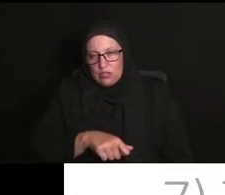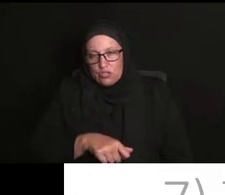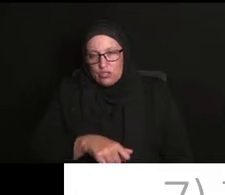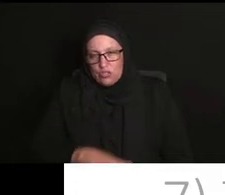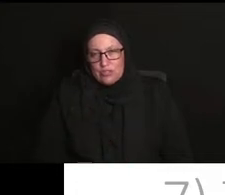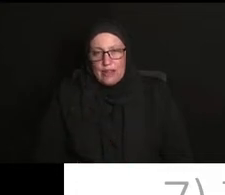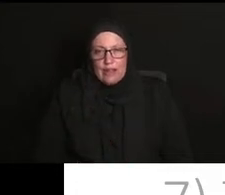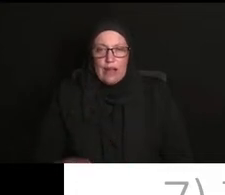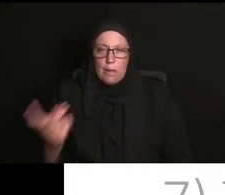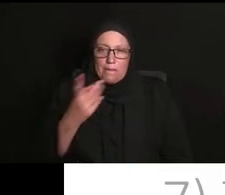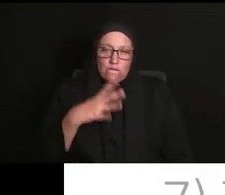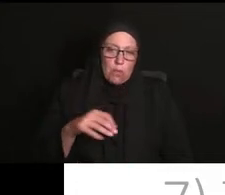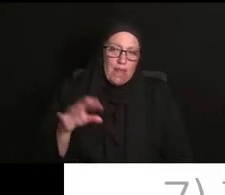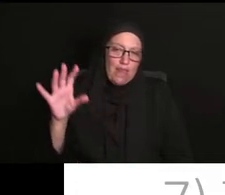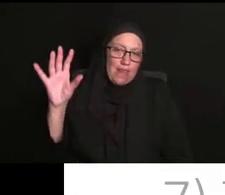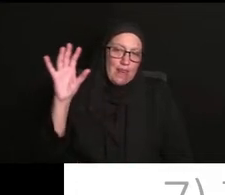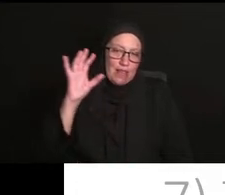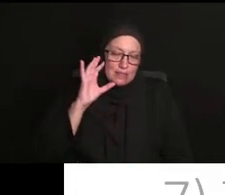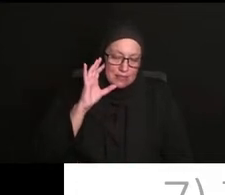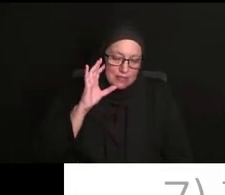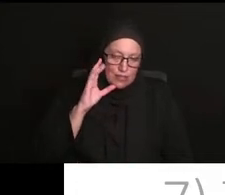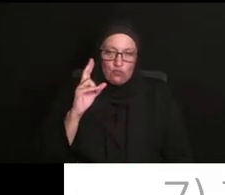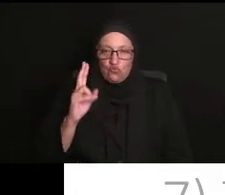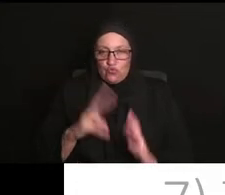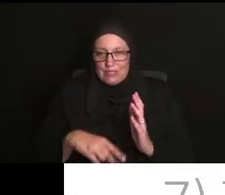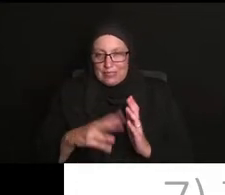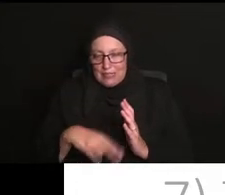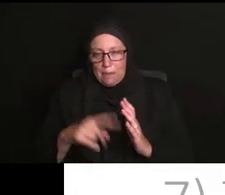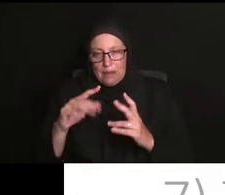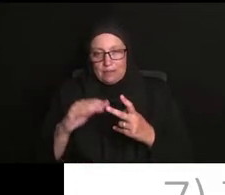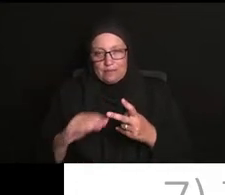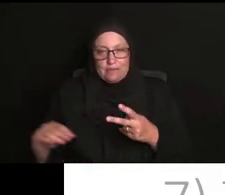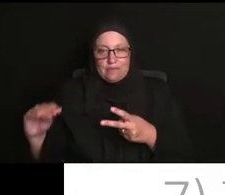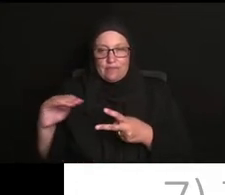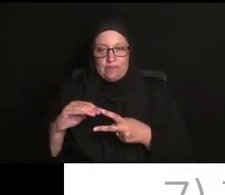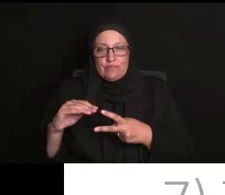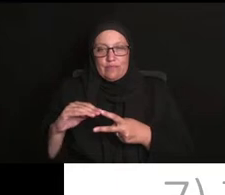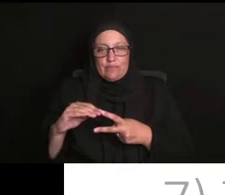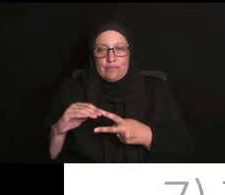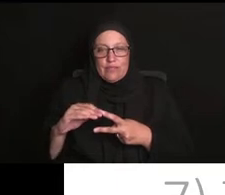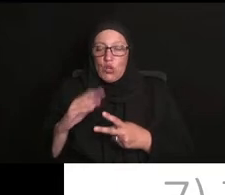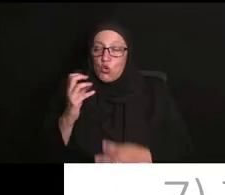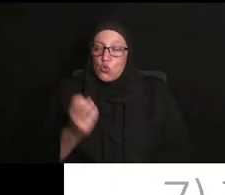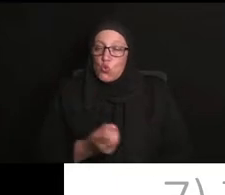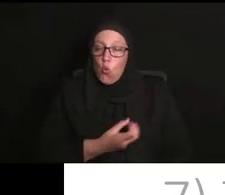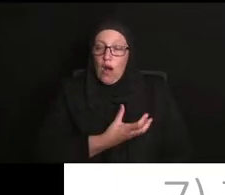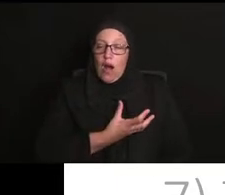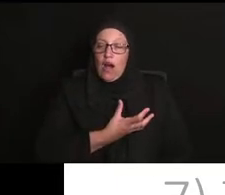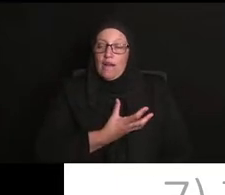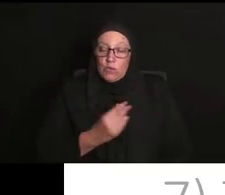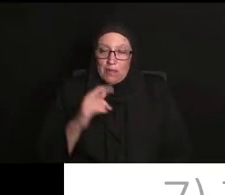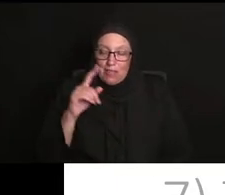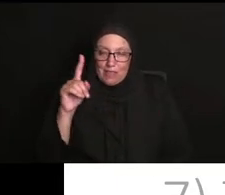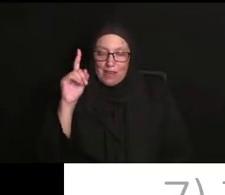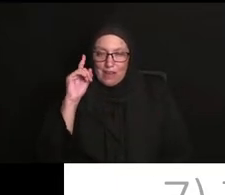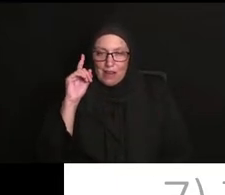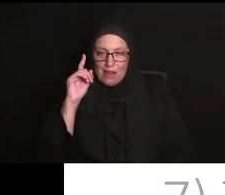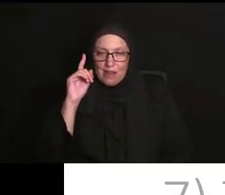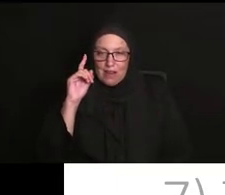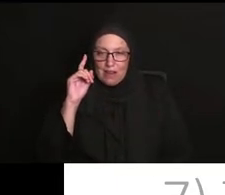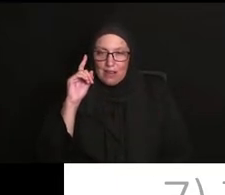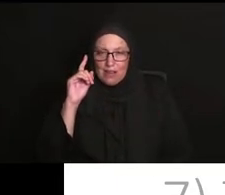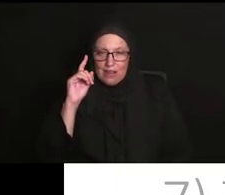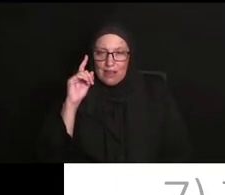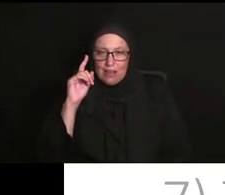from listening and reading. But then the higher levels of knowledge is that nur that Allah places in your heart. And